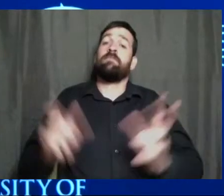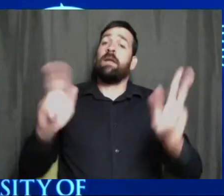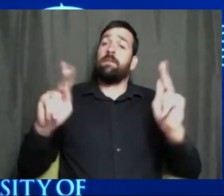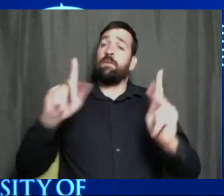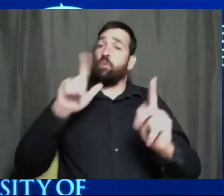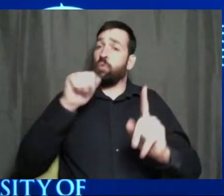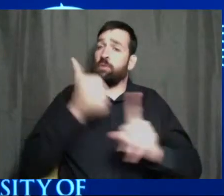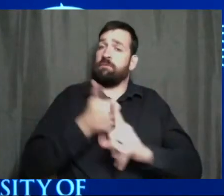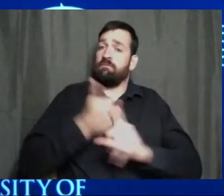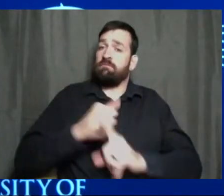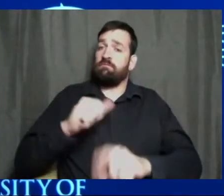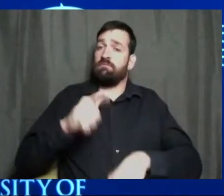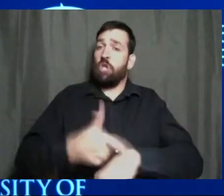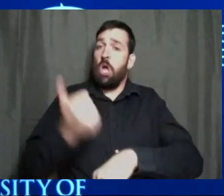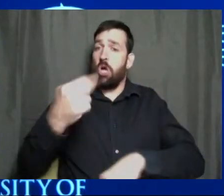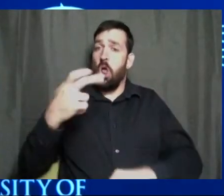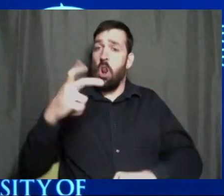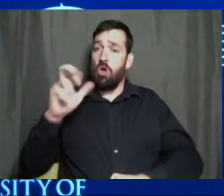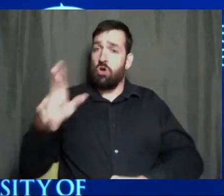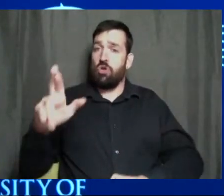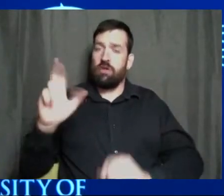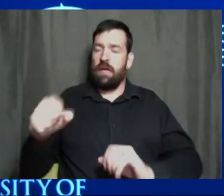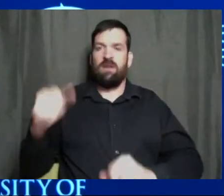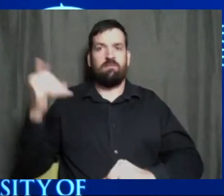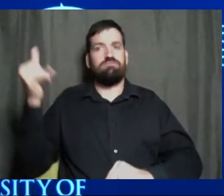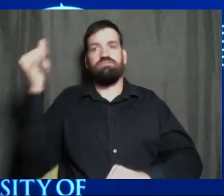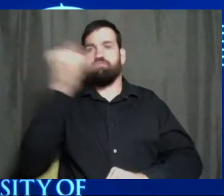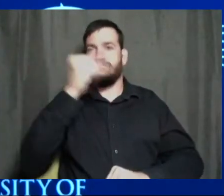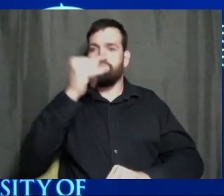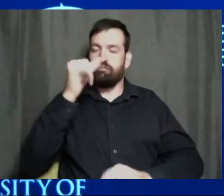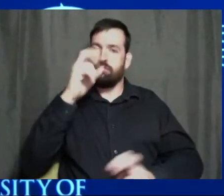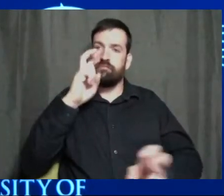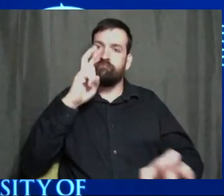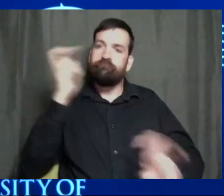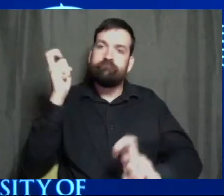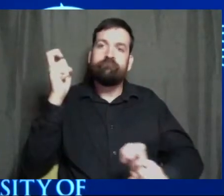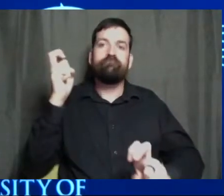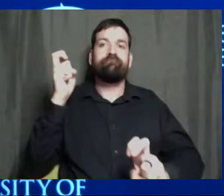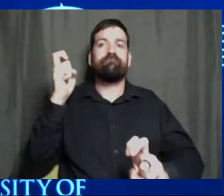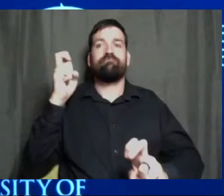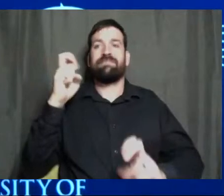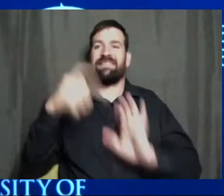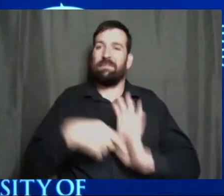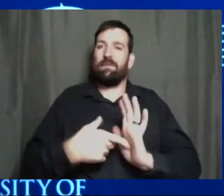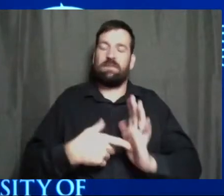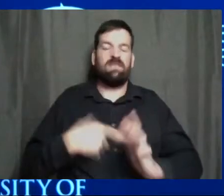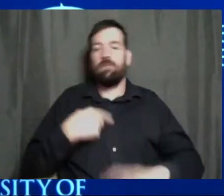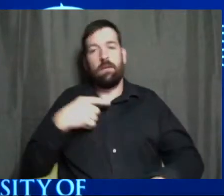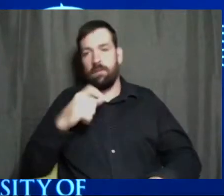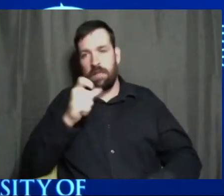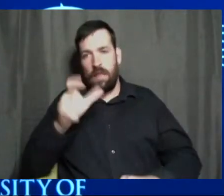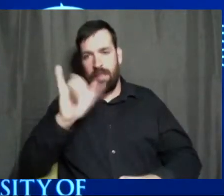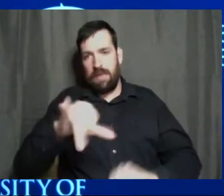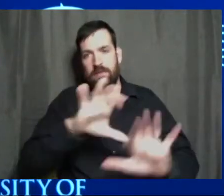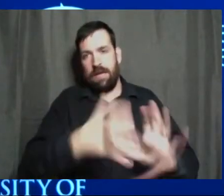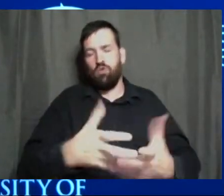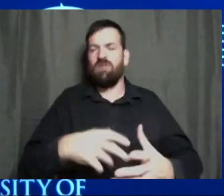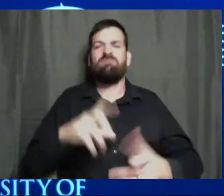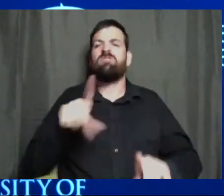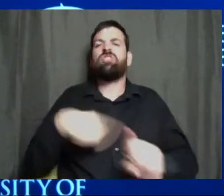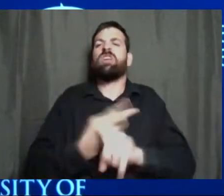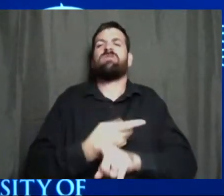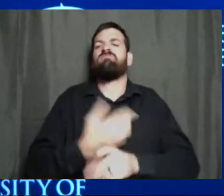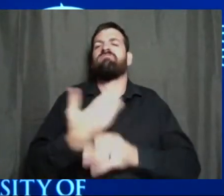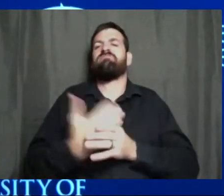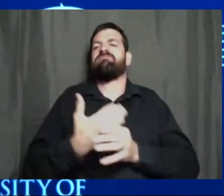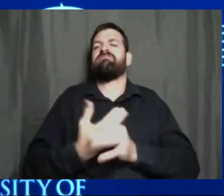can experience such debilitating symptoms that I would hesitate to put myself in that same category, because mine is merely an inconvenience at this point.